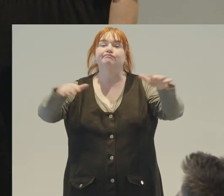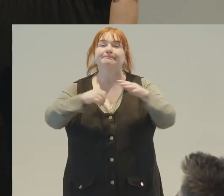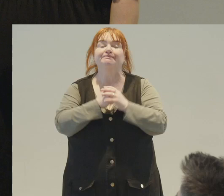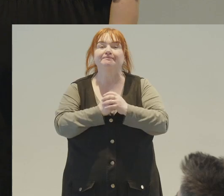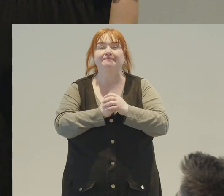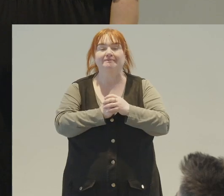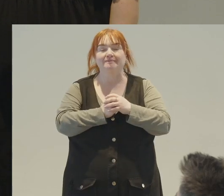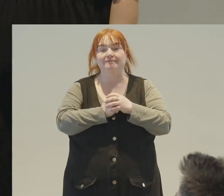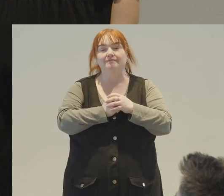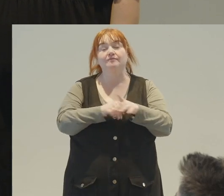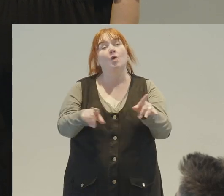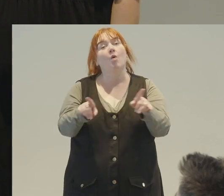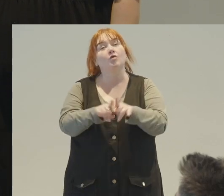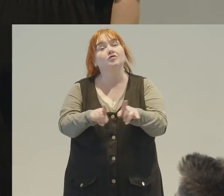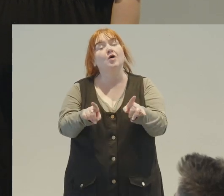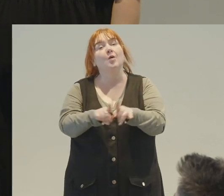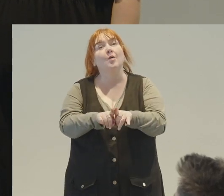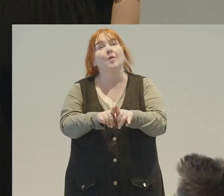also,